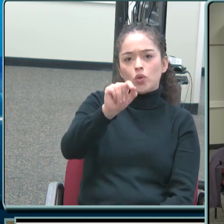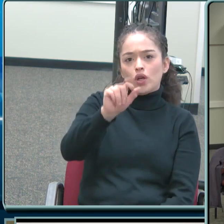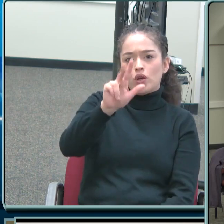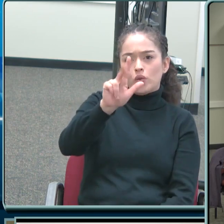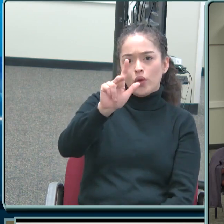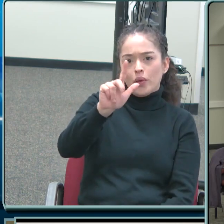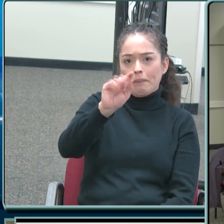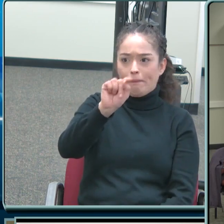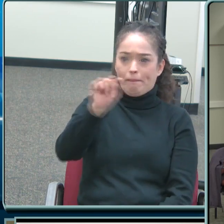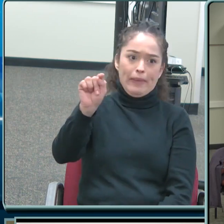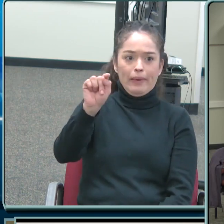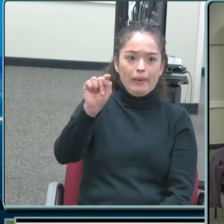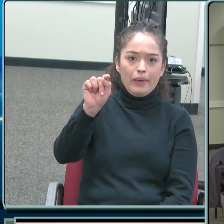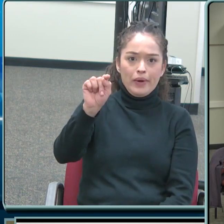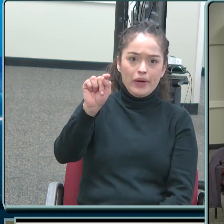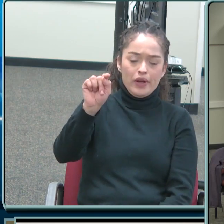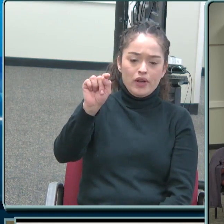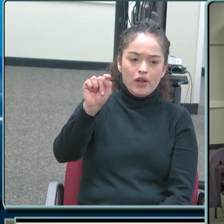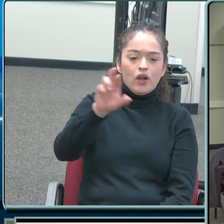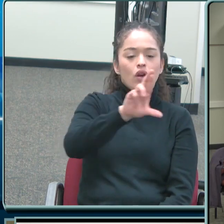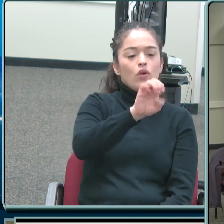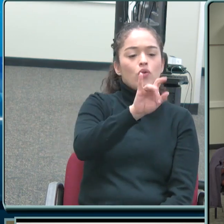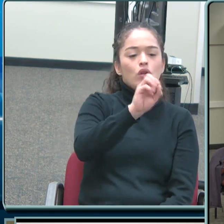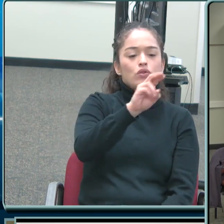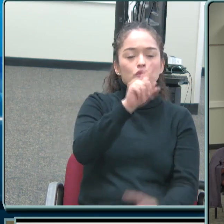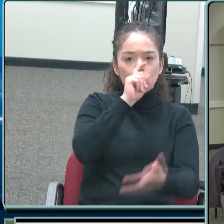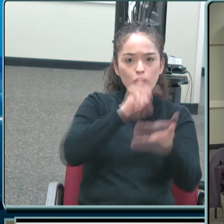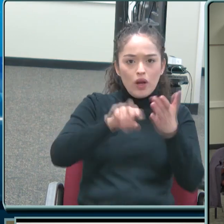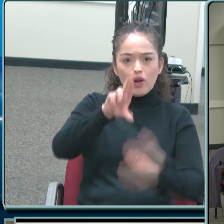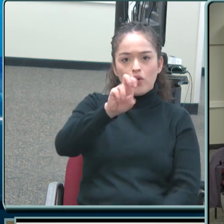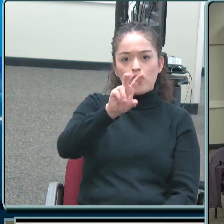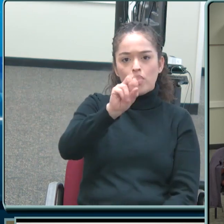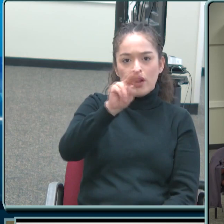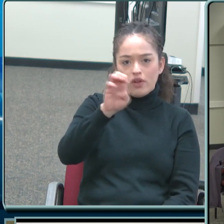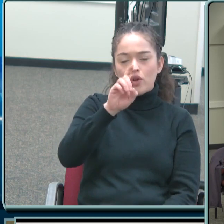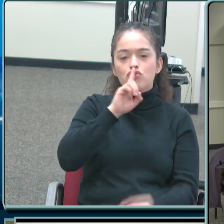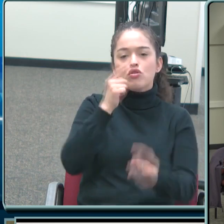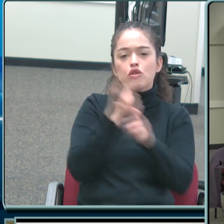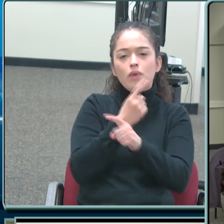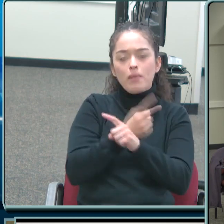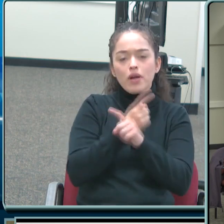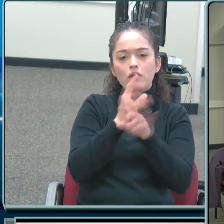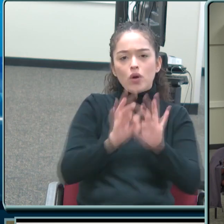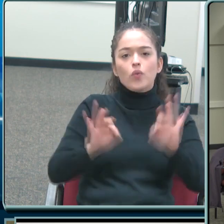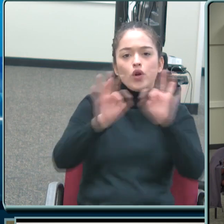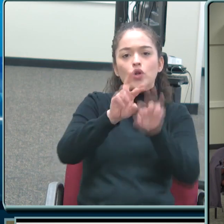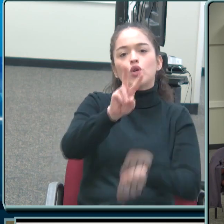2023 blank. Resolution to recognize revenue and appropriate expenditures in the amount of